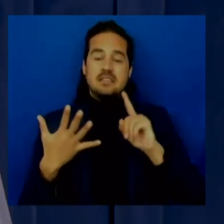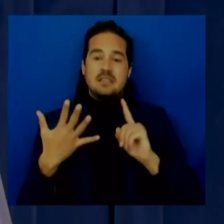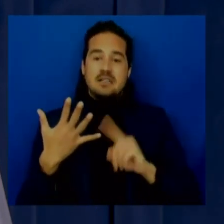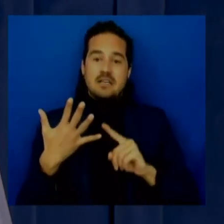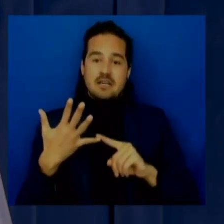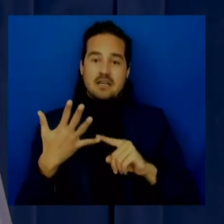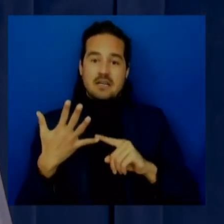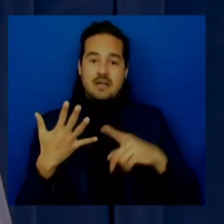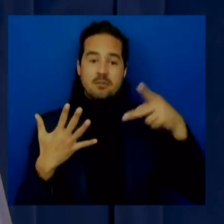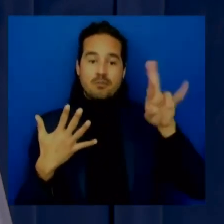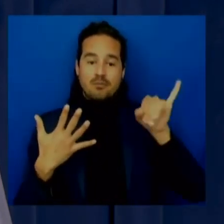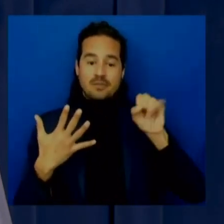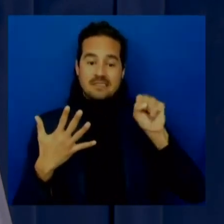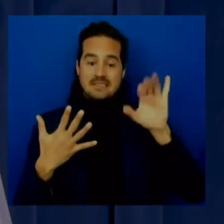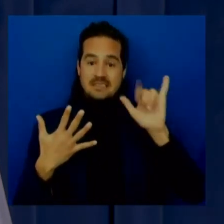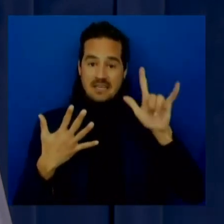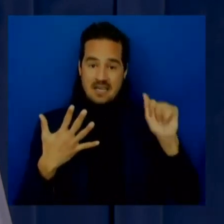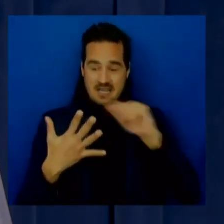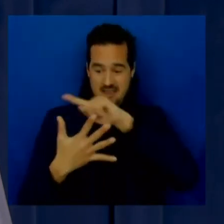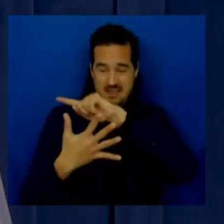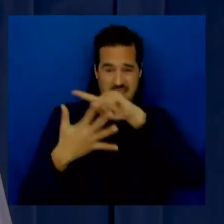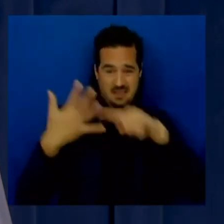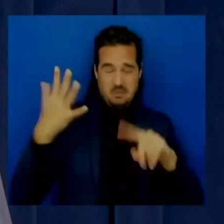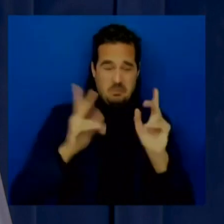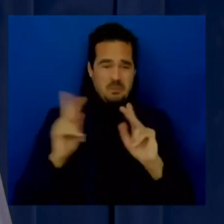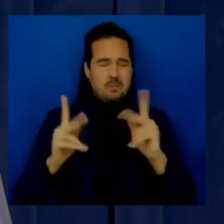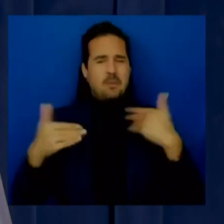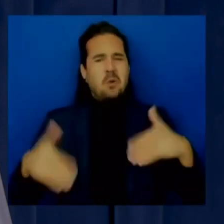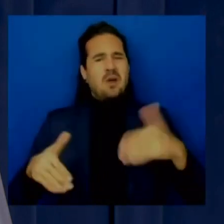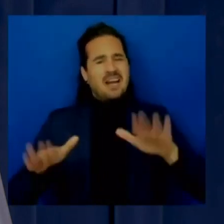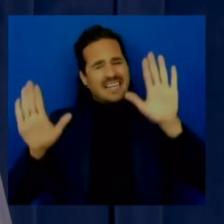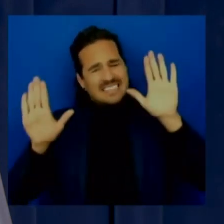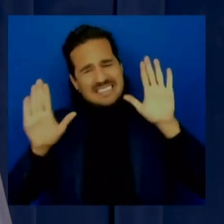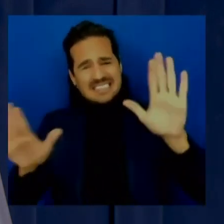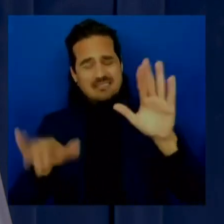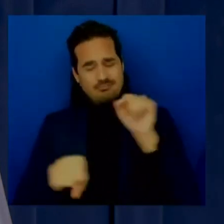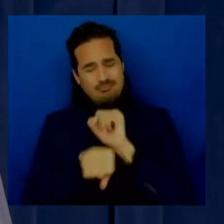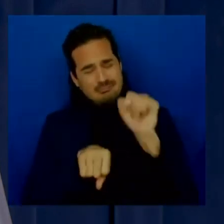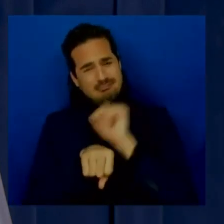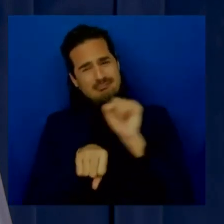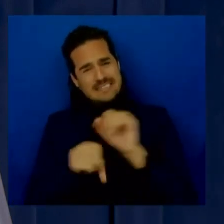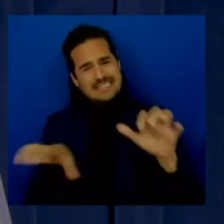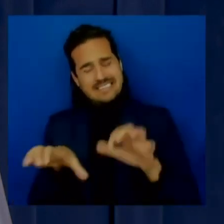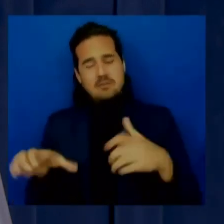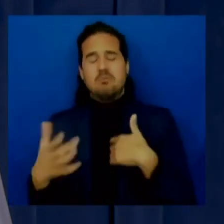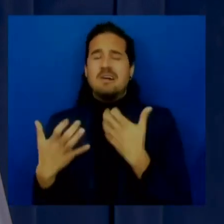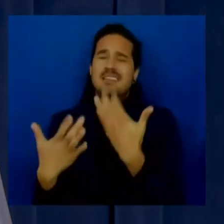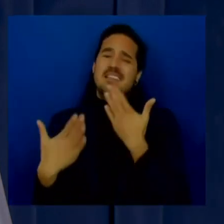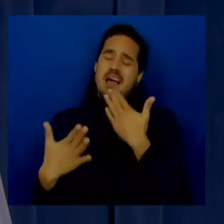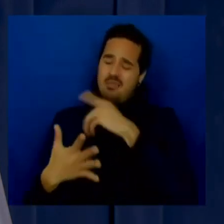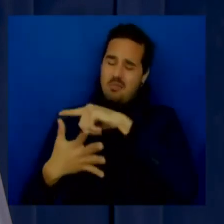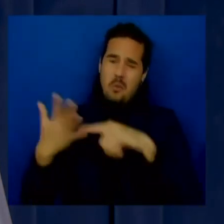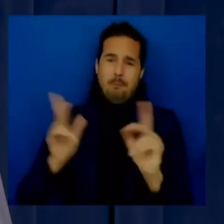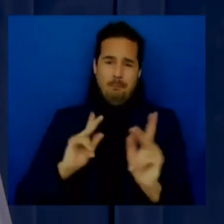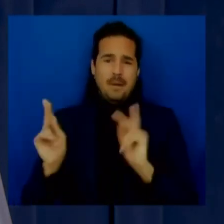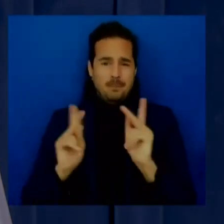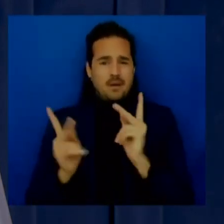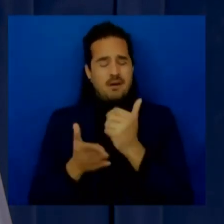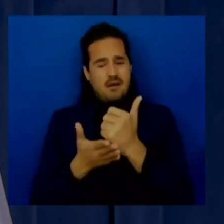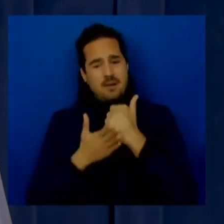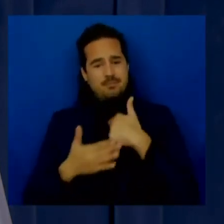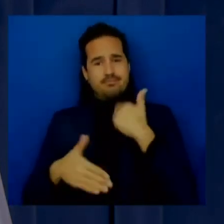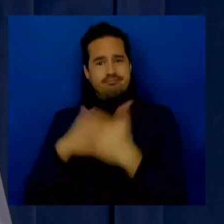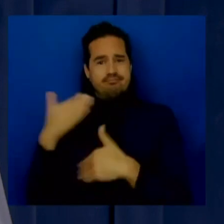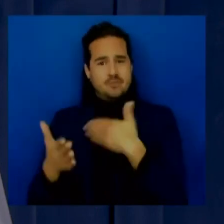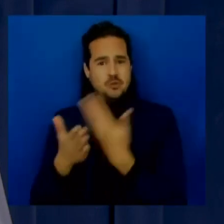outstanding work as well. And so with that, let me just again thank the speaker, thank the pro